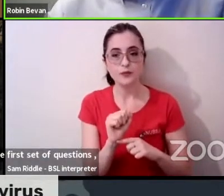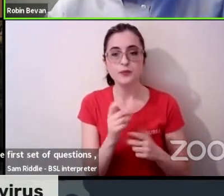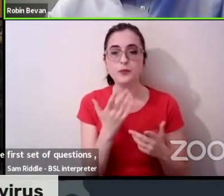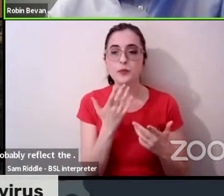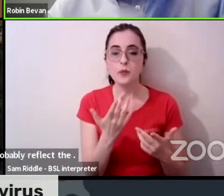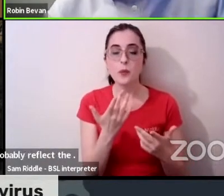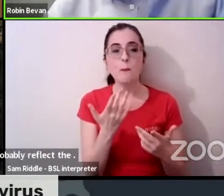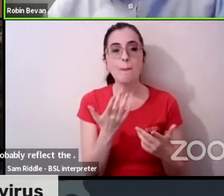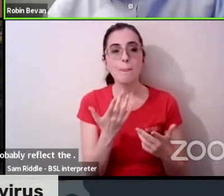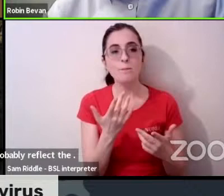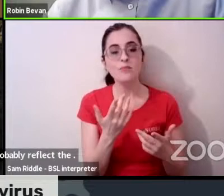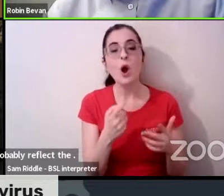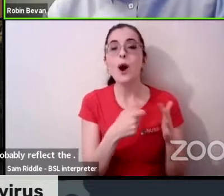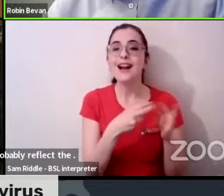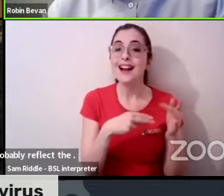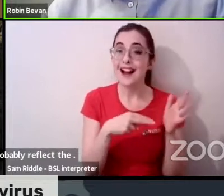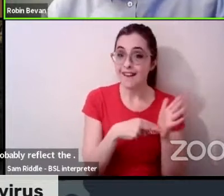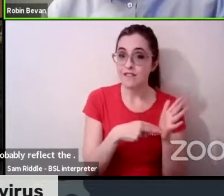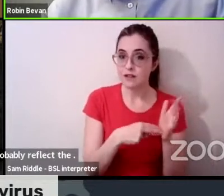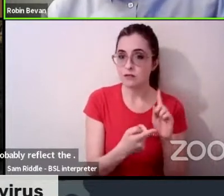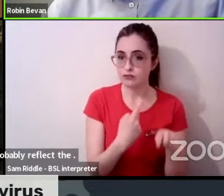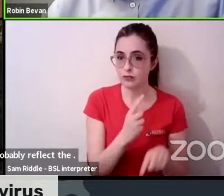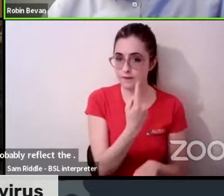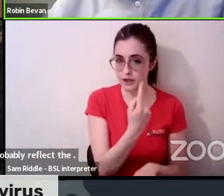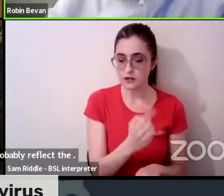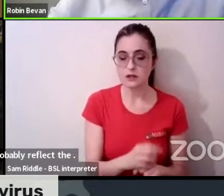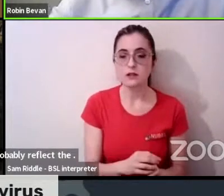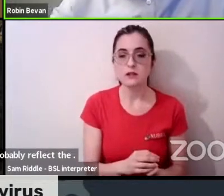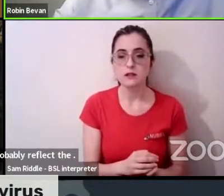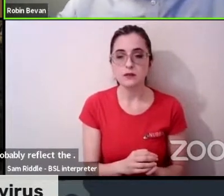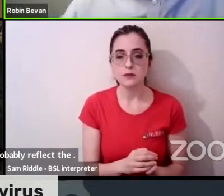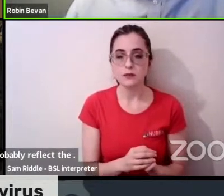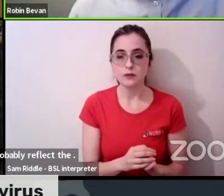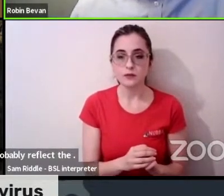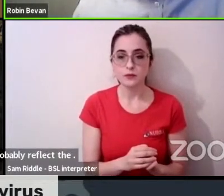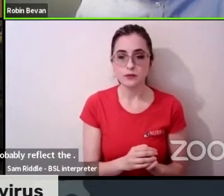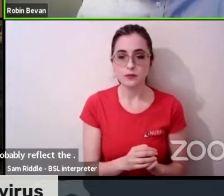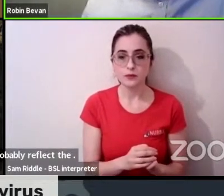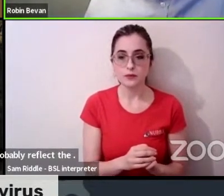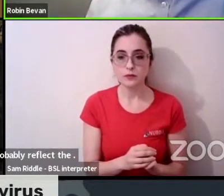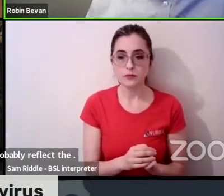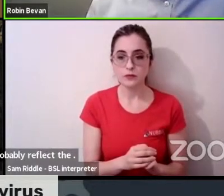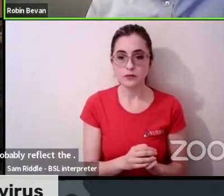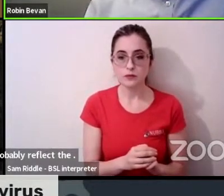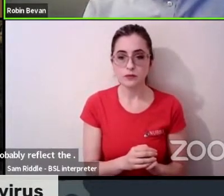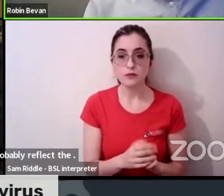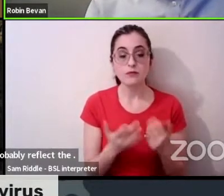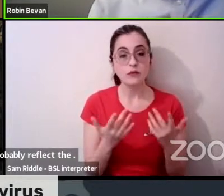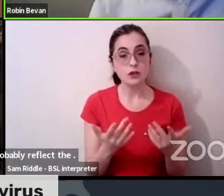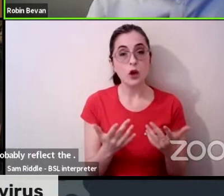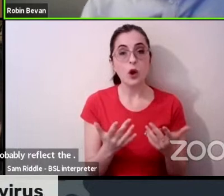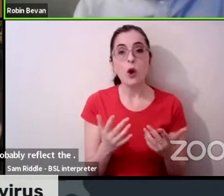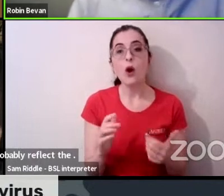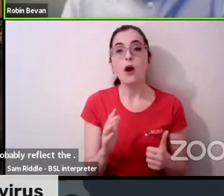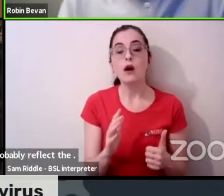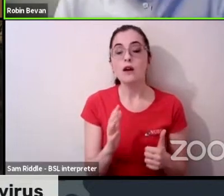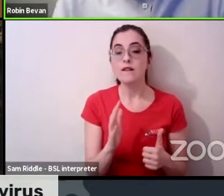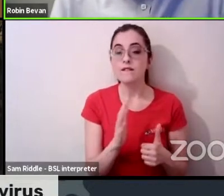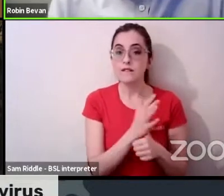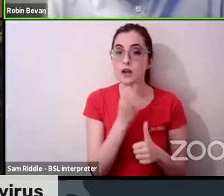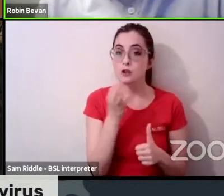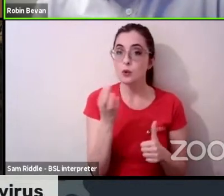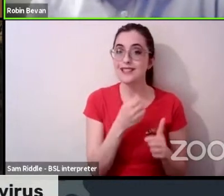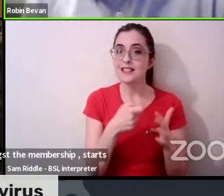I'm going to be coming to you with these questions, if I may. So I'm going to pick up first a question from Kate,